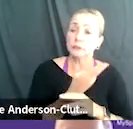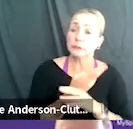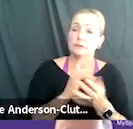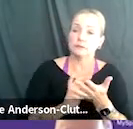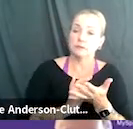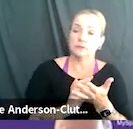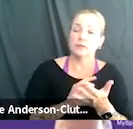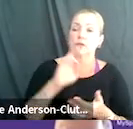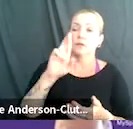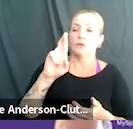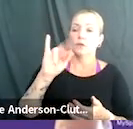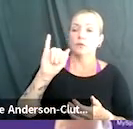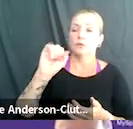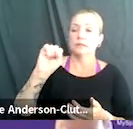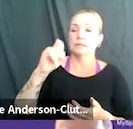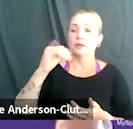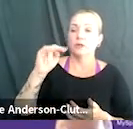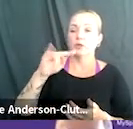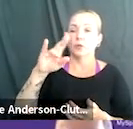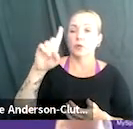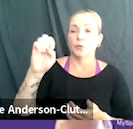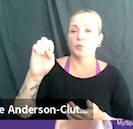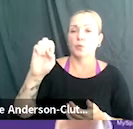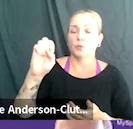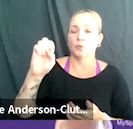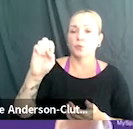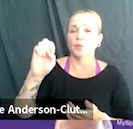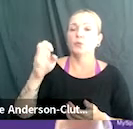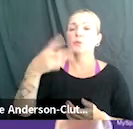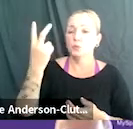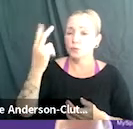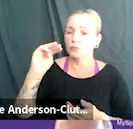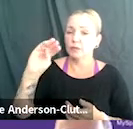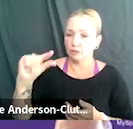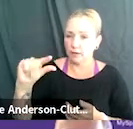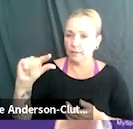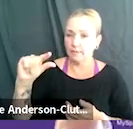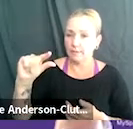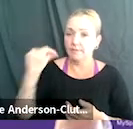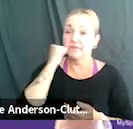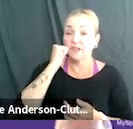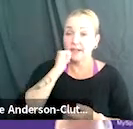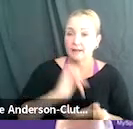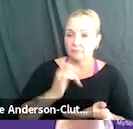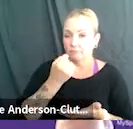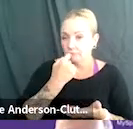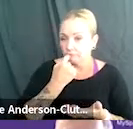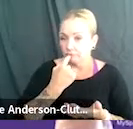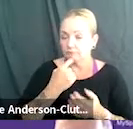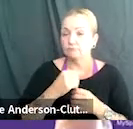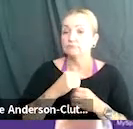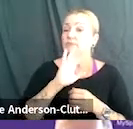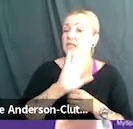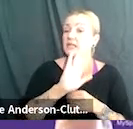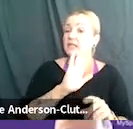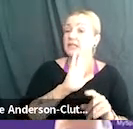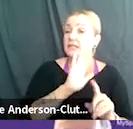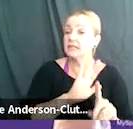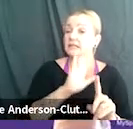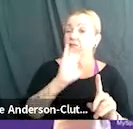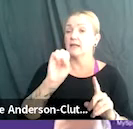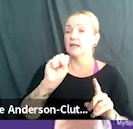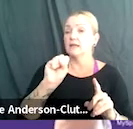milligrams daily with a significant improvement. His parents reported that both at home and at school, the aggression and the self-injurious behavior had been